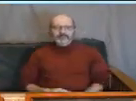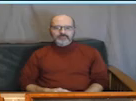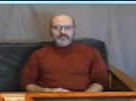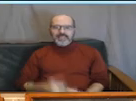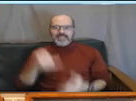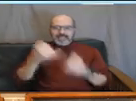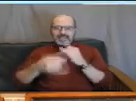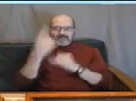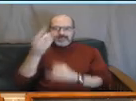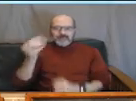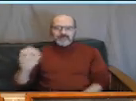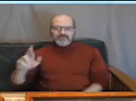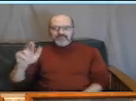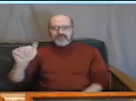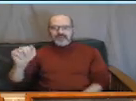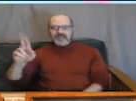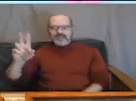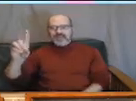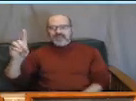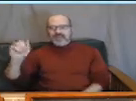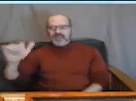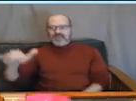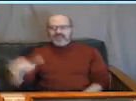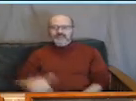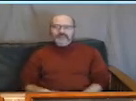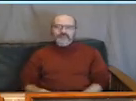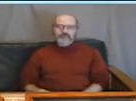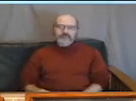Last one, Mr. Ade. Last one.